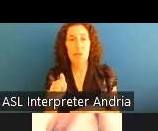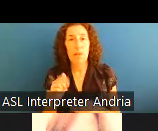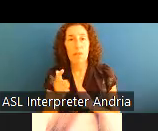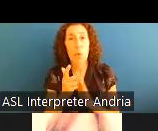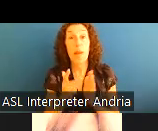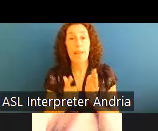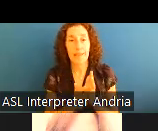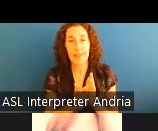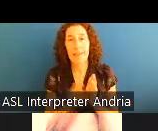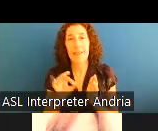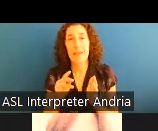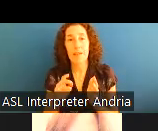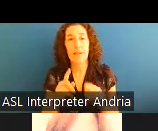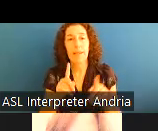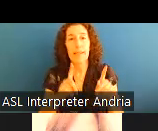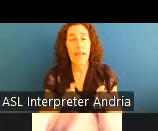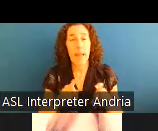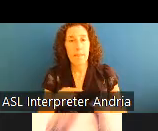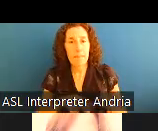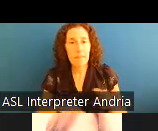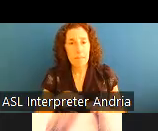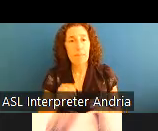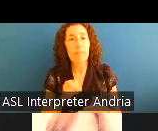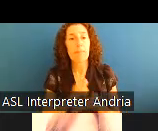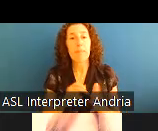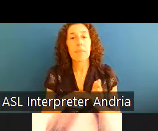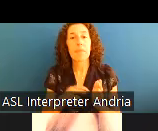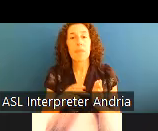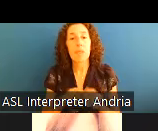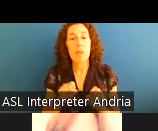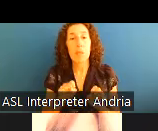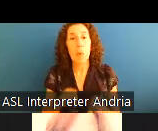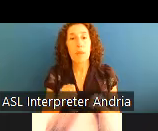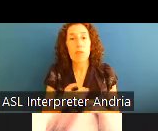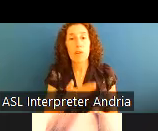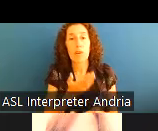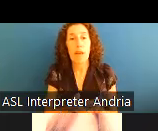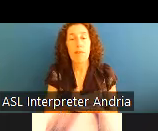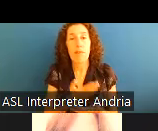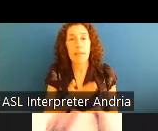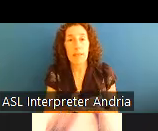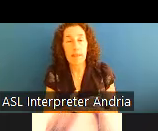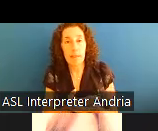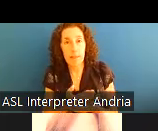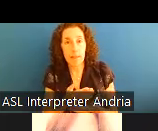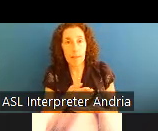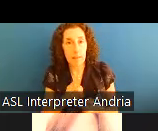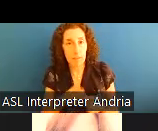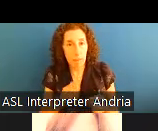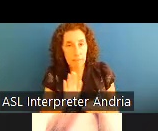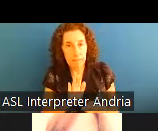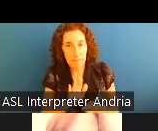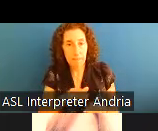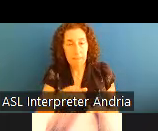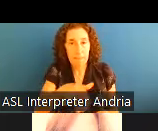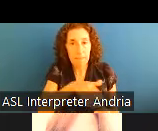and allows for the collection and preservation of potential evidence from an assault. I find the easiest way to break